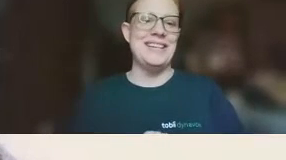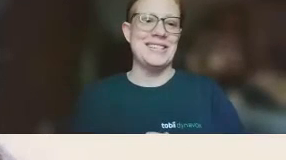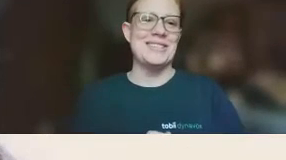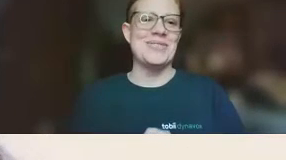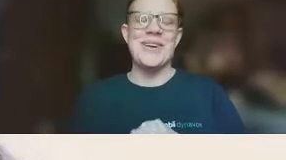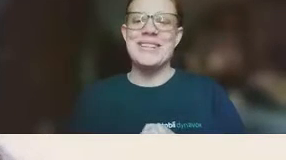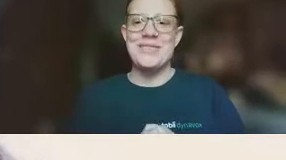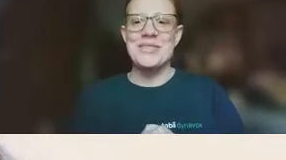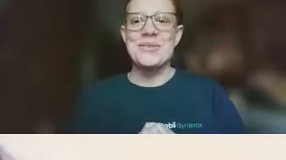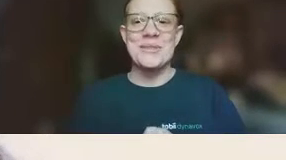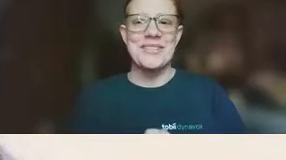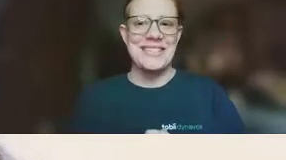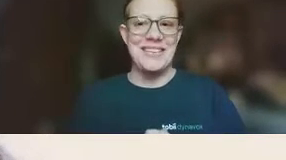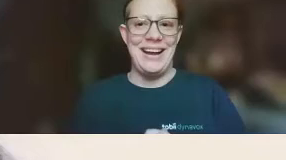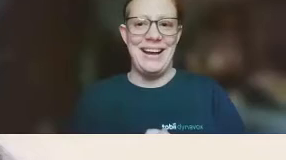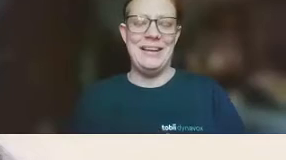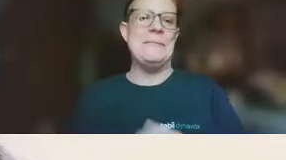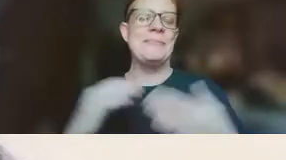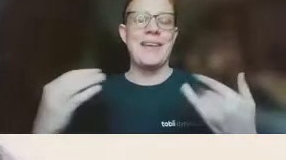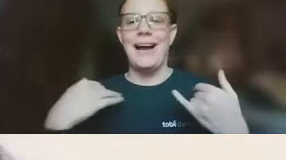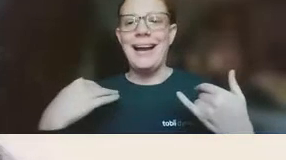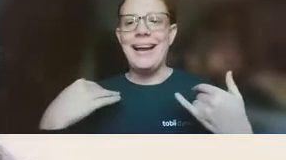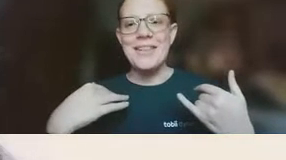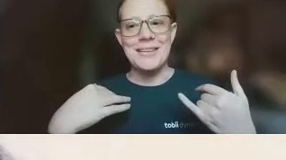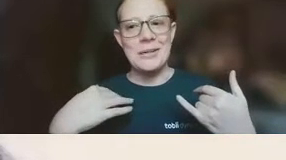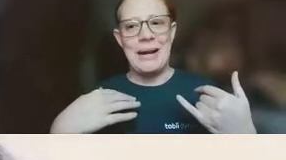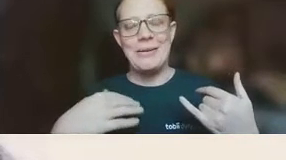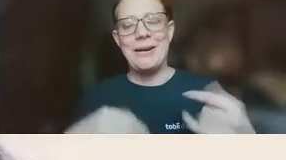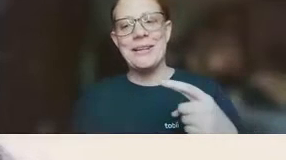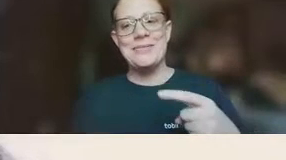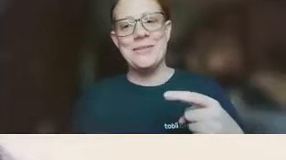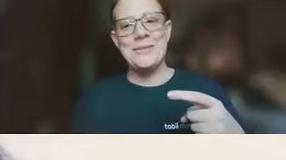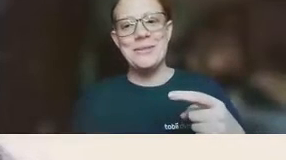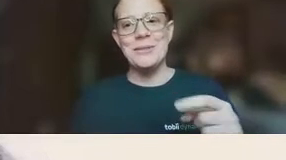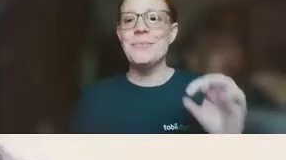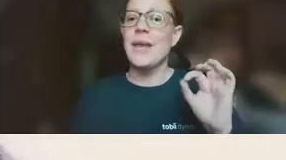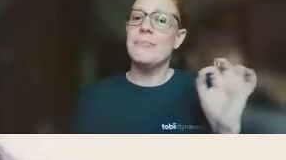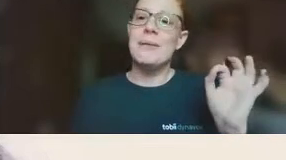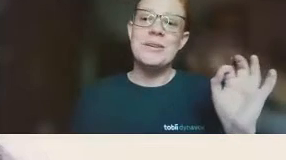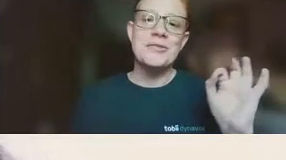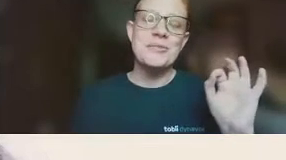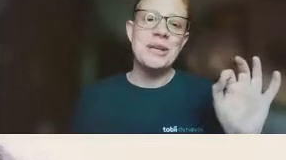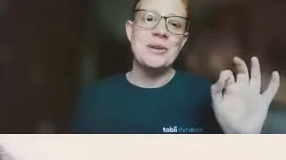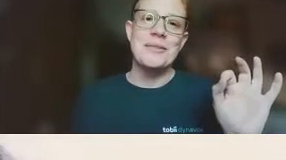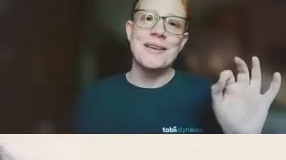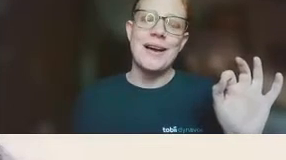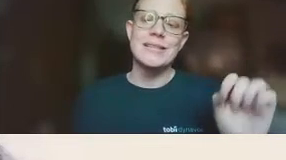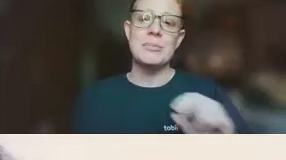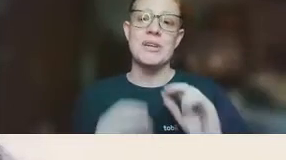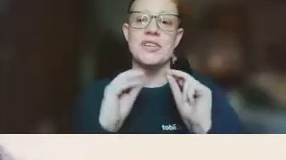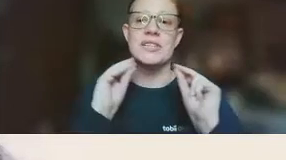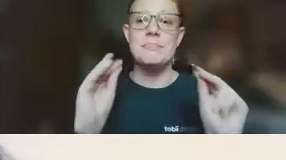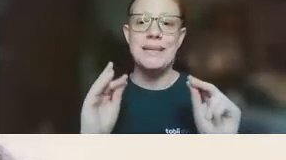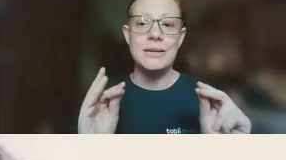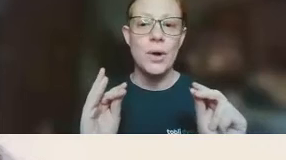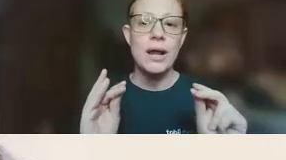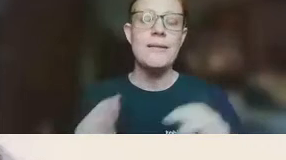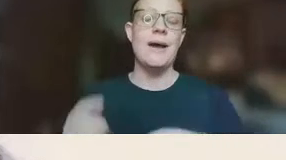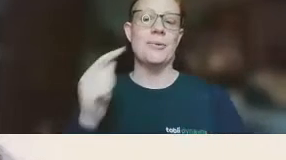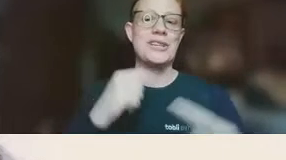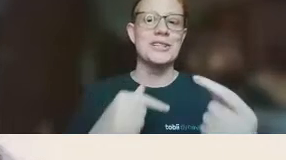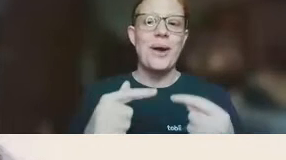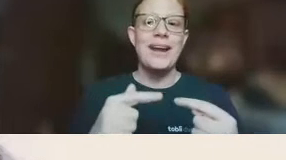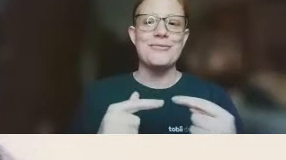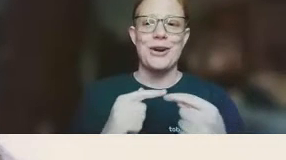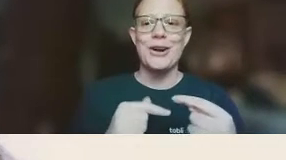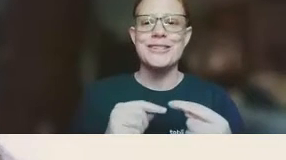Accommodations for Individuals with CVI. I have a theater background, and if you do too, maybe you are familiar with the concept of a speed run,